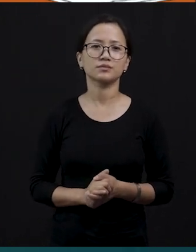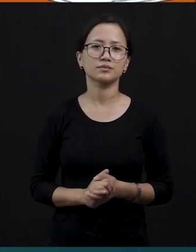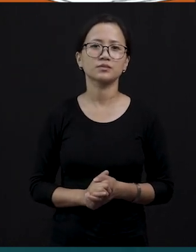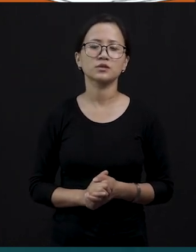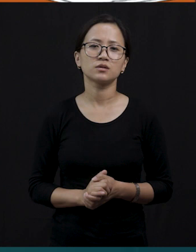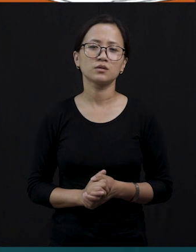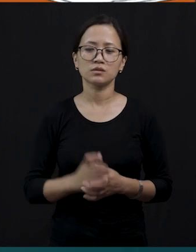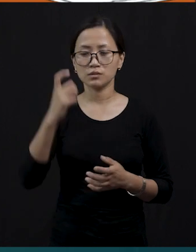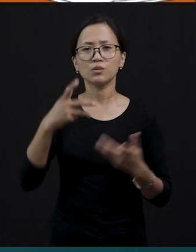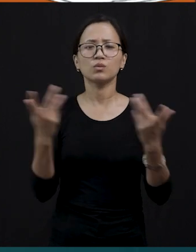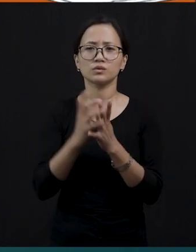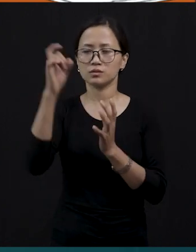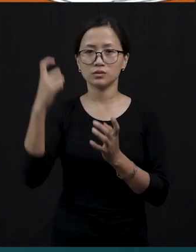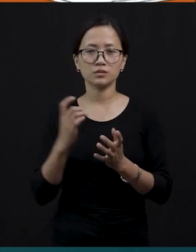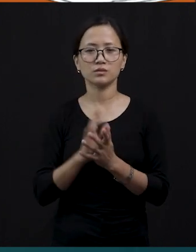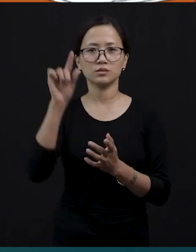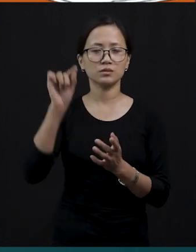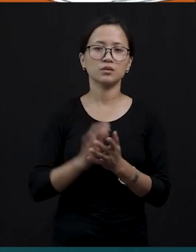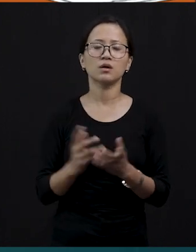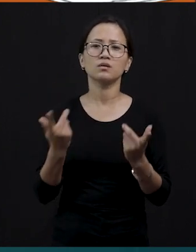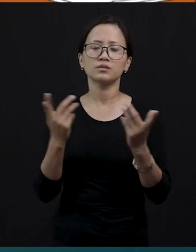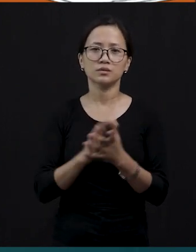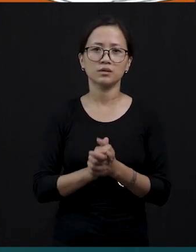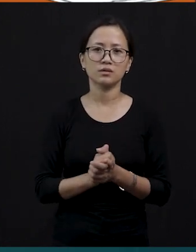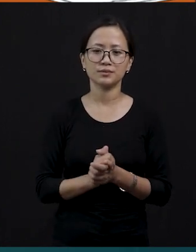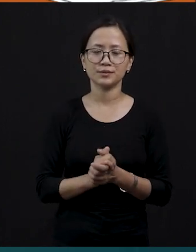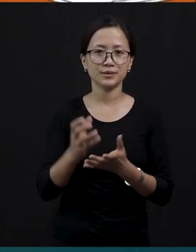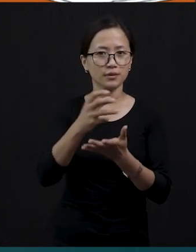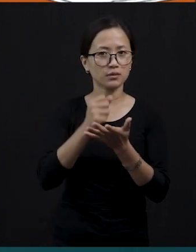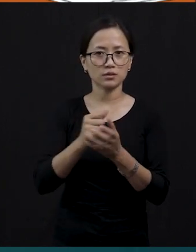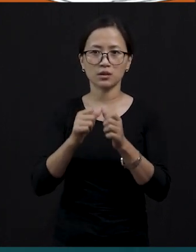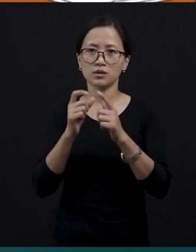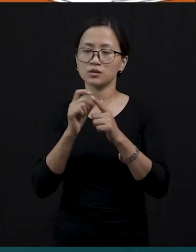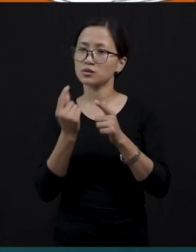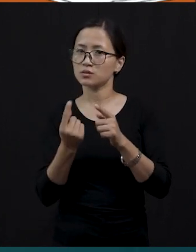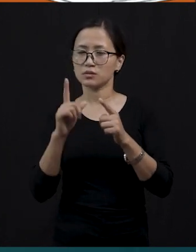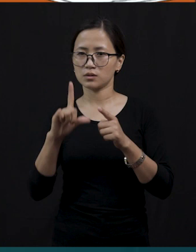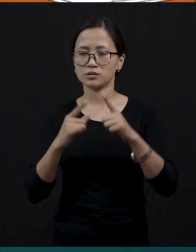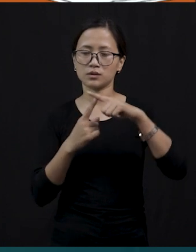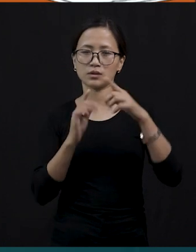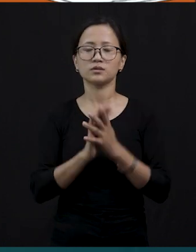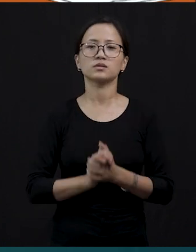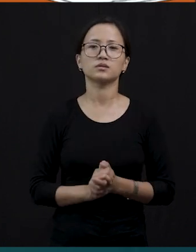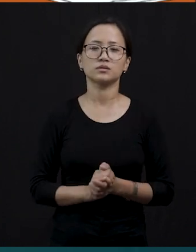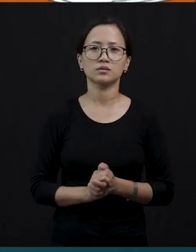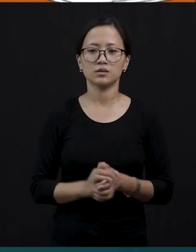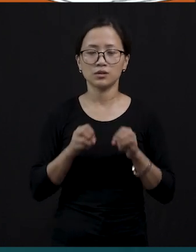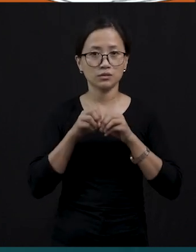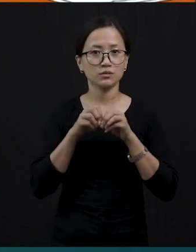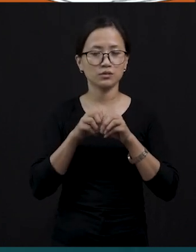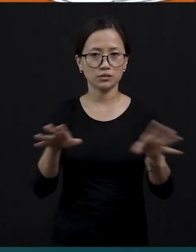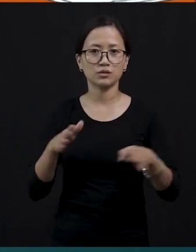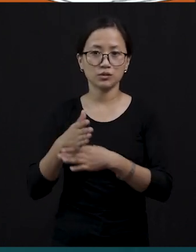4,378. So what you need to do it here, how many account holders are adult? Now you need to